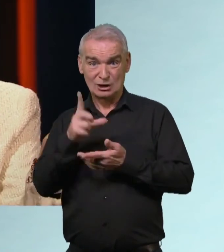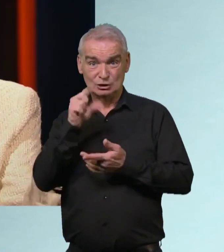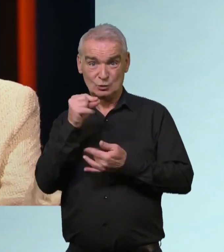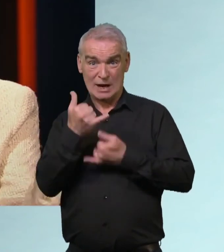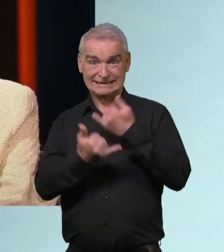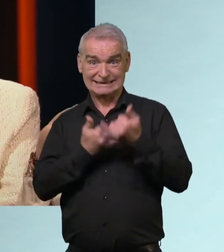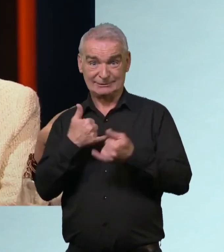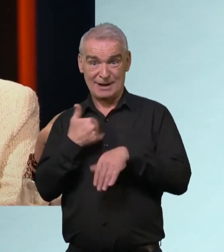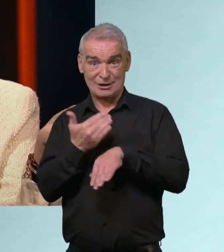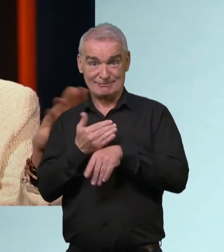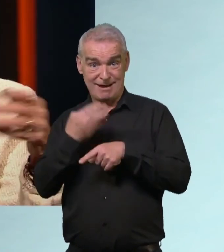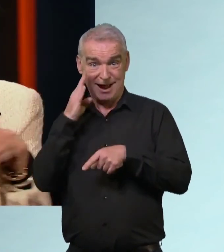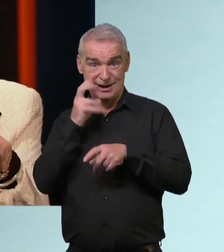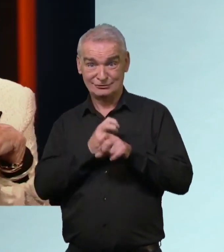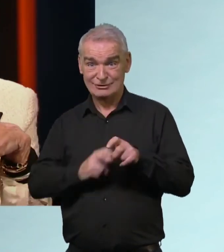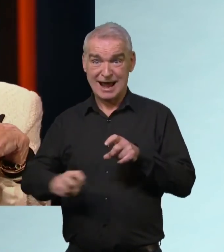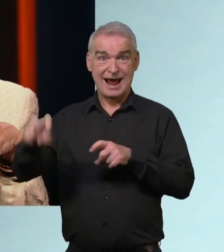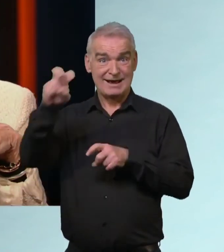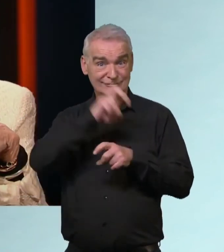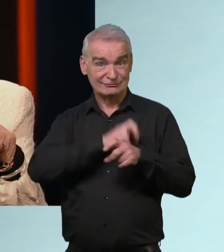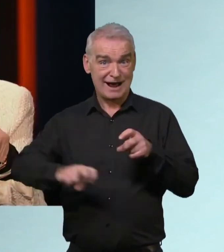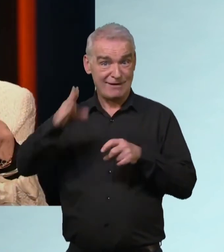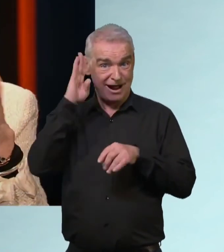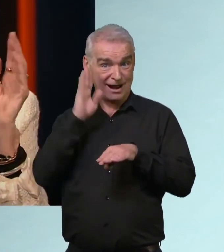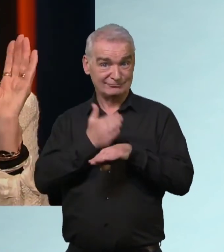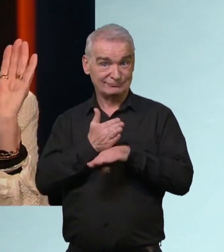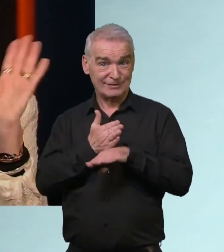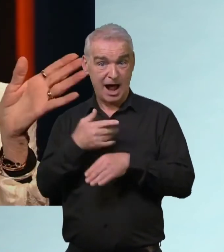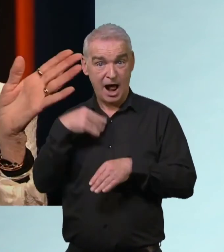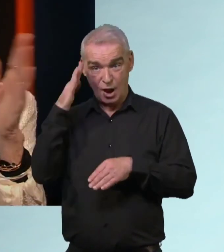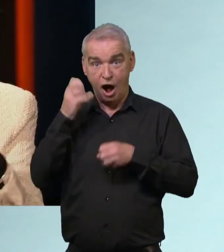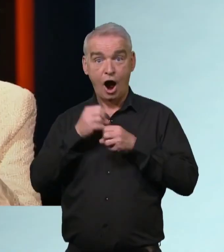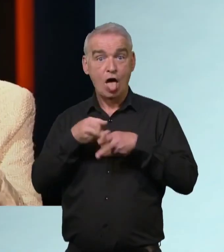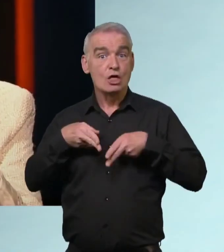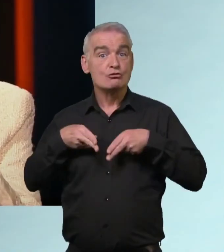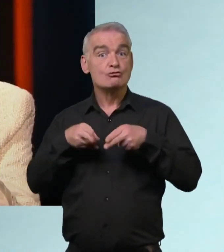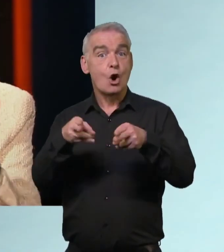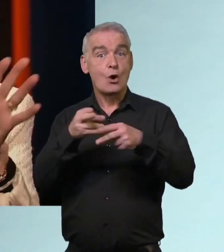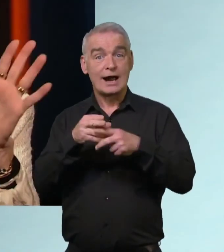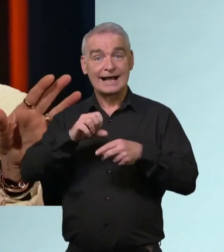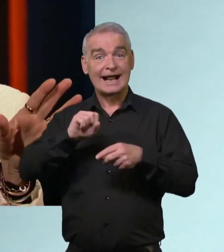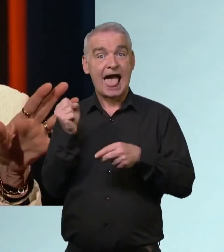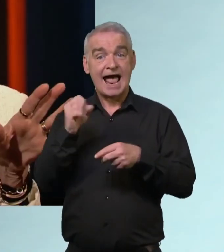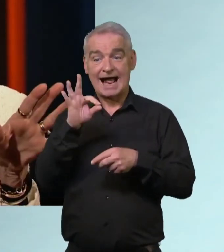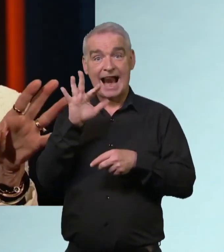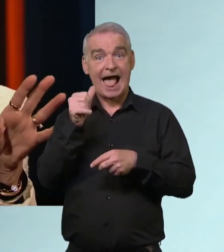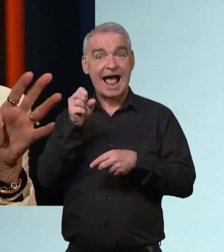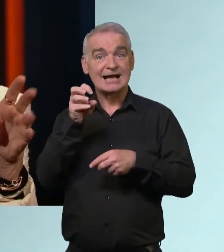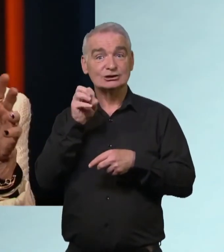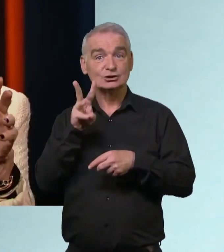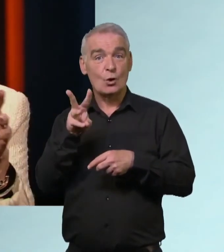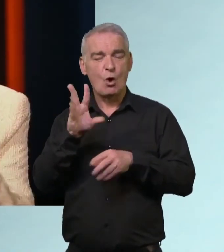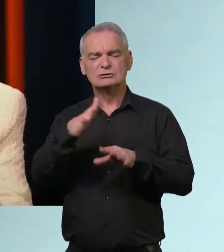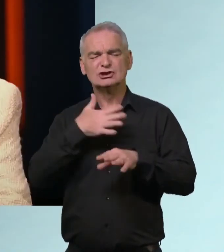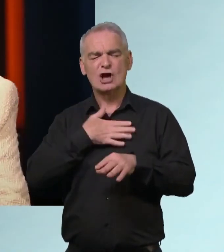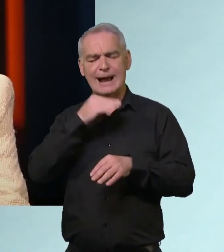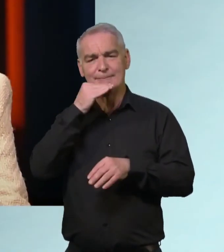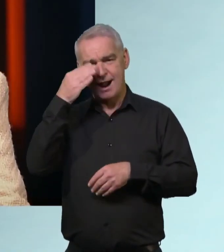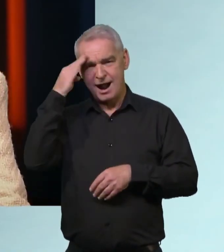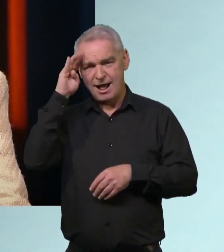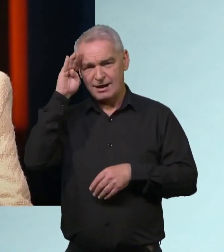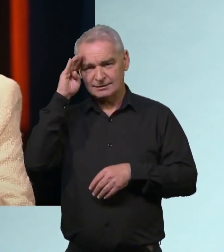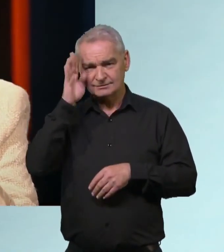my whole, you know, 20-odd years driving up and down. I know the roads of Ireland at the back of my hand. Yeah. I don't